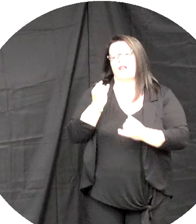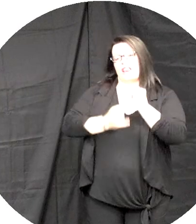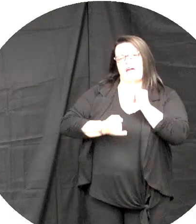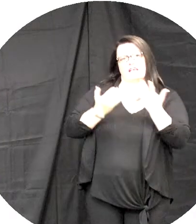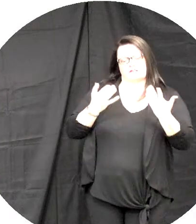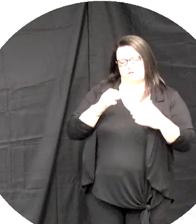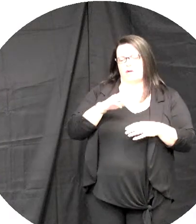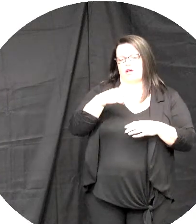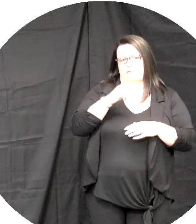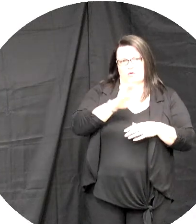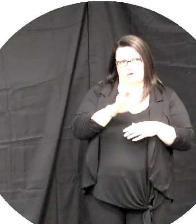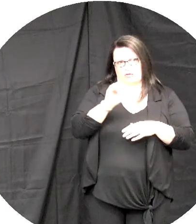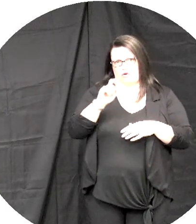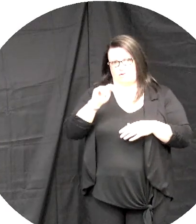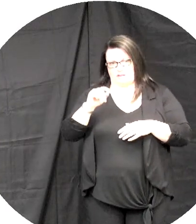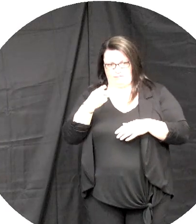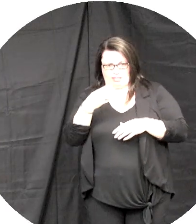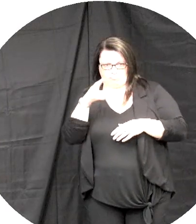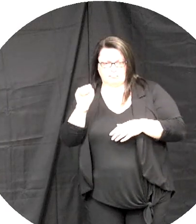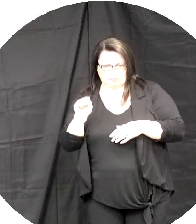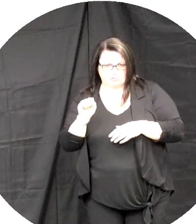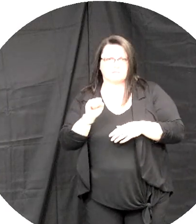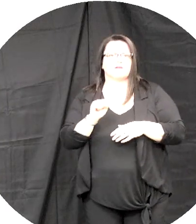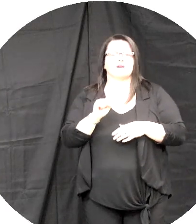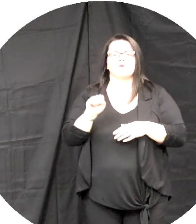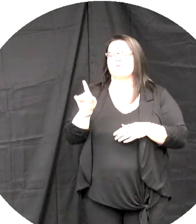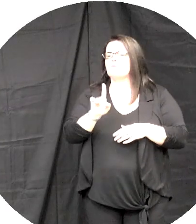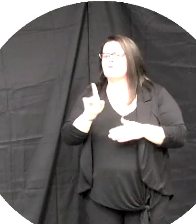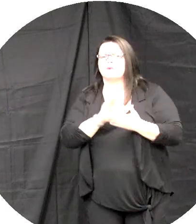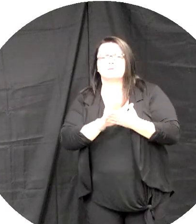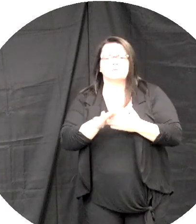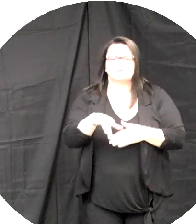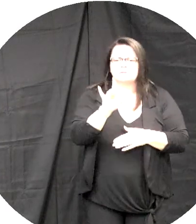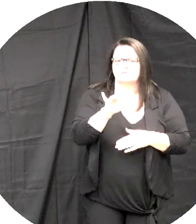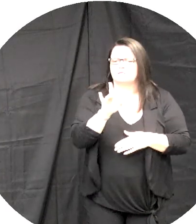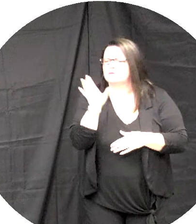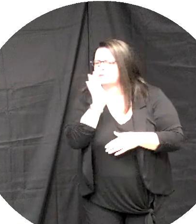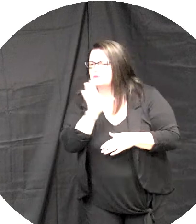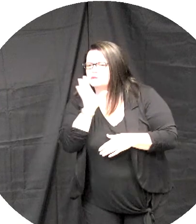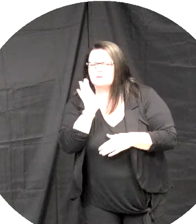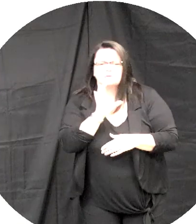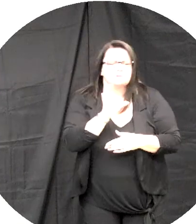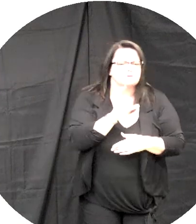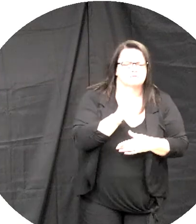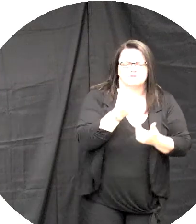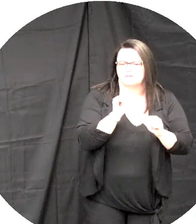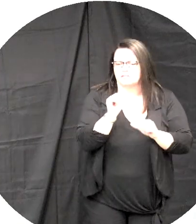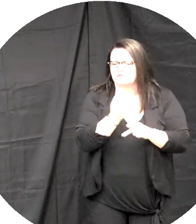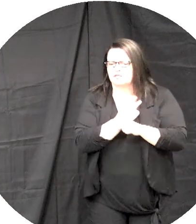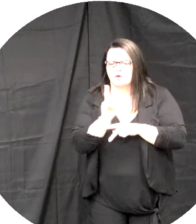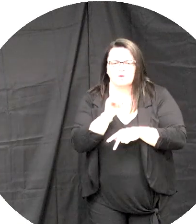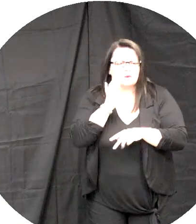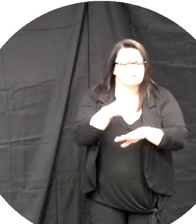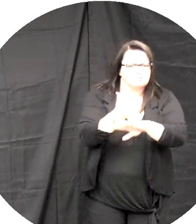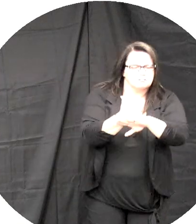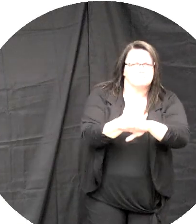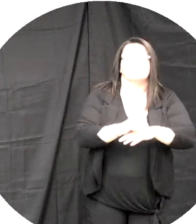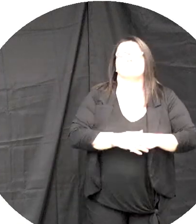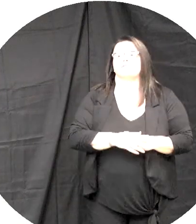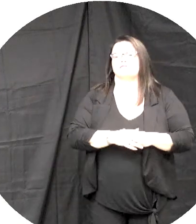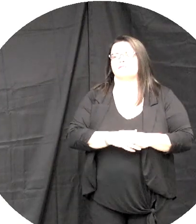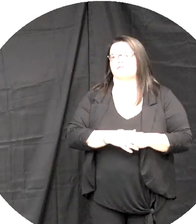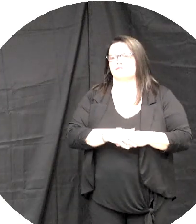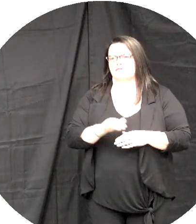Budget 2022. Site selection is underway, and analysis as to options